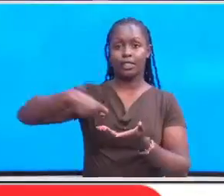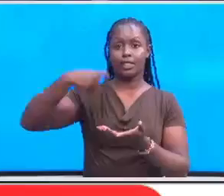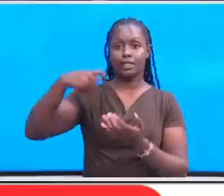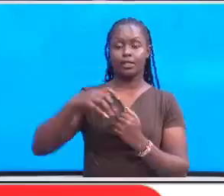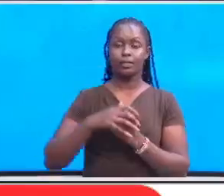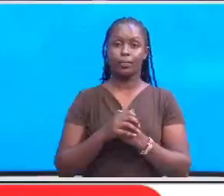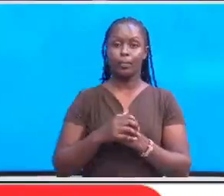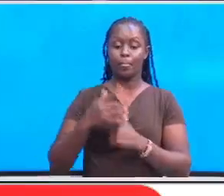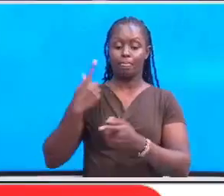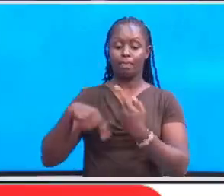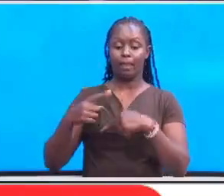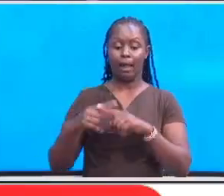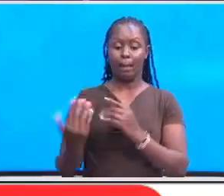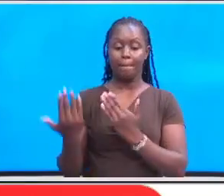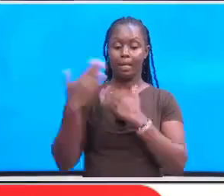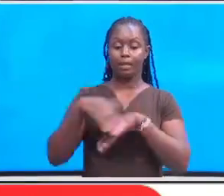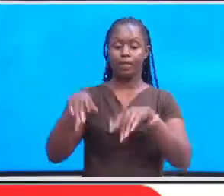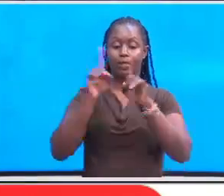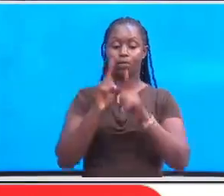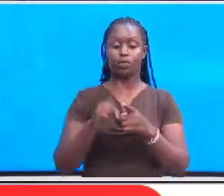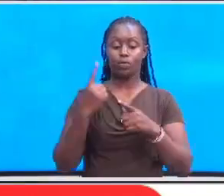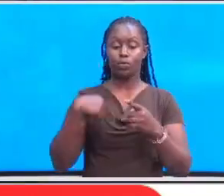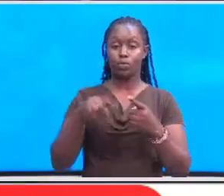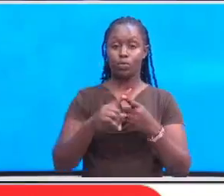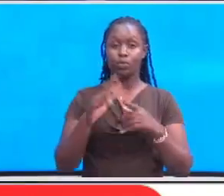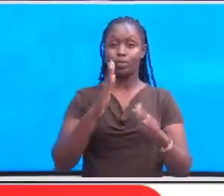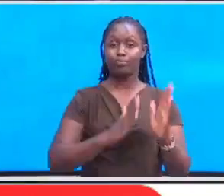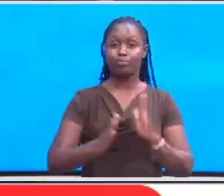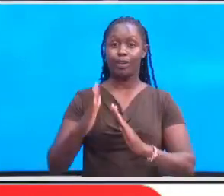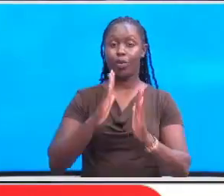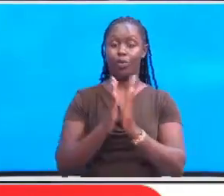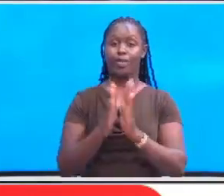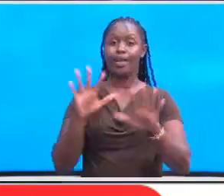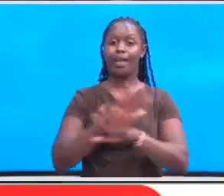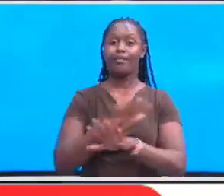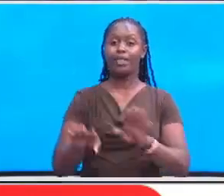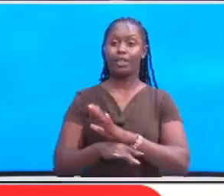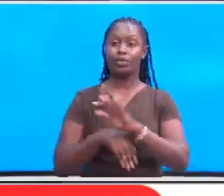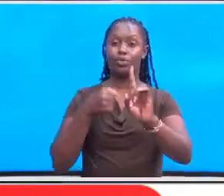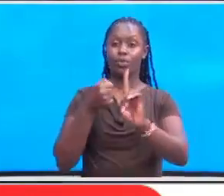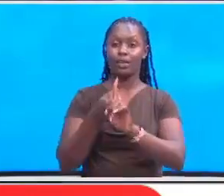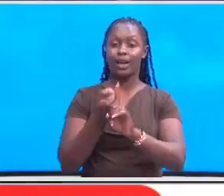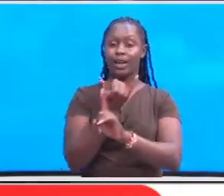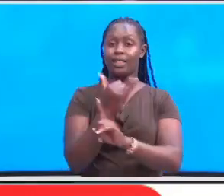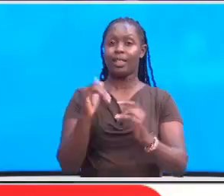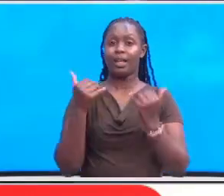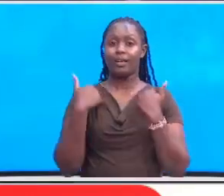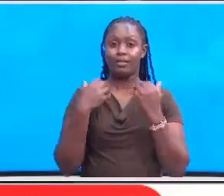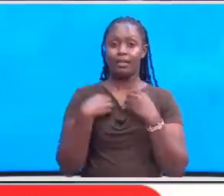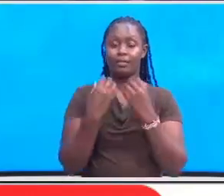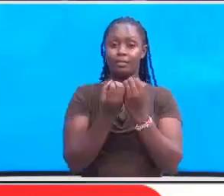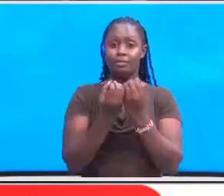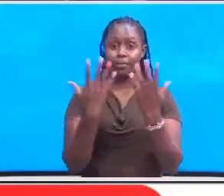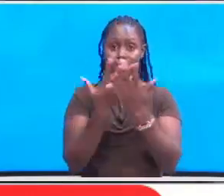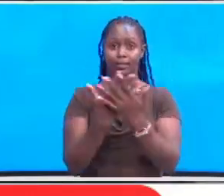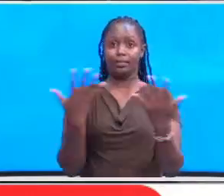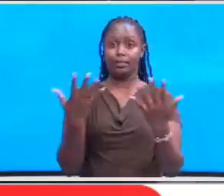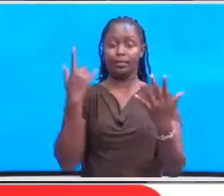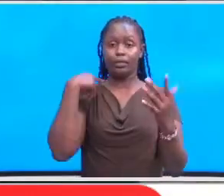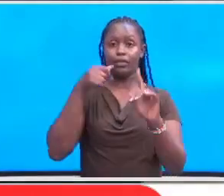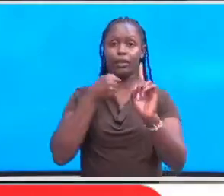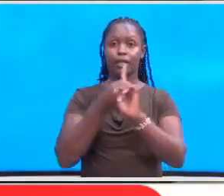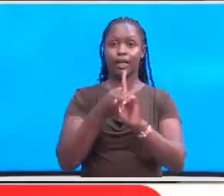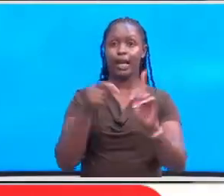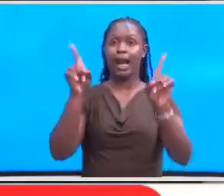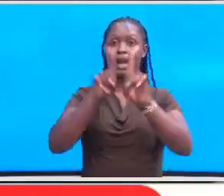usiku kama wamejiandaa na visale na vikuki na wakadonga. Wako na vitu mingi mingi ya vita. As